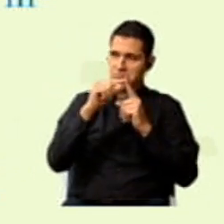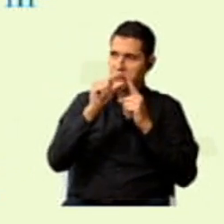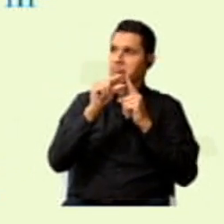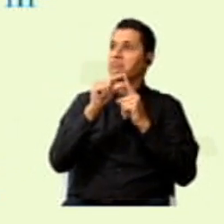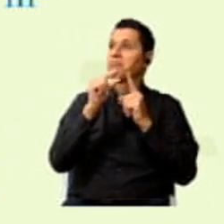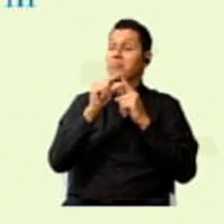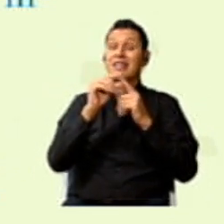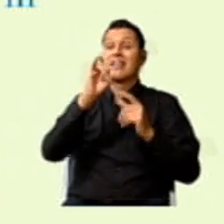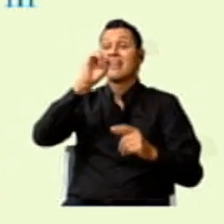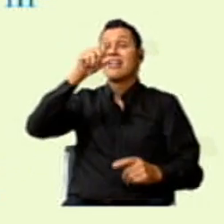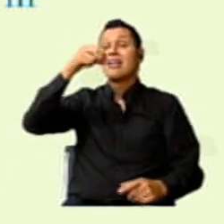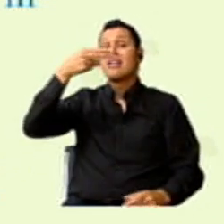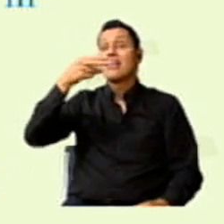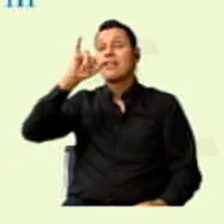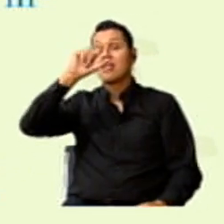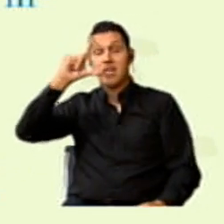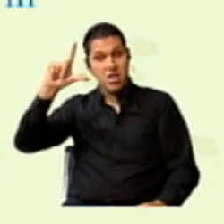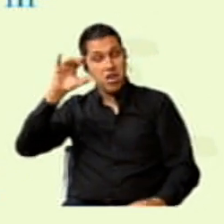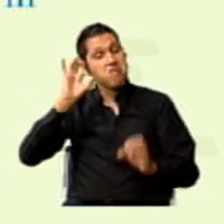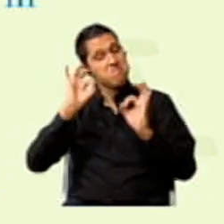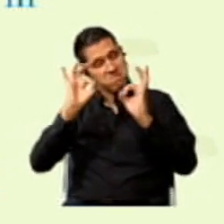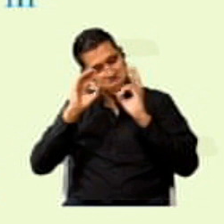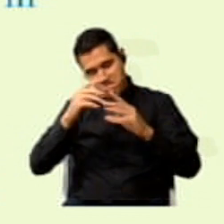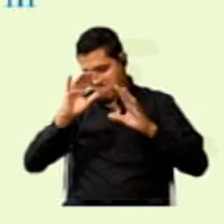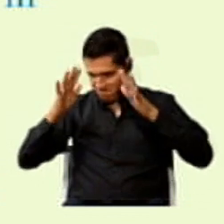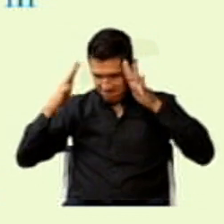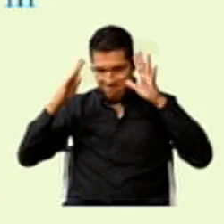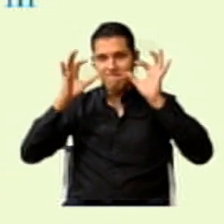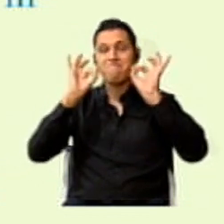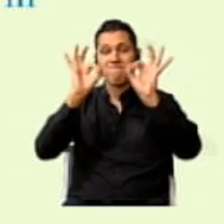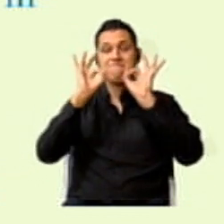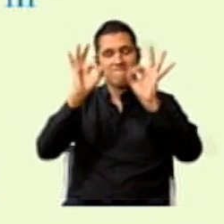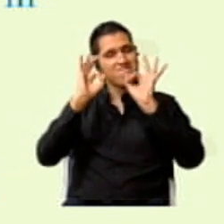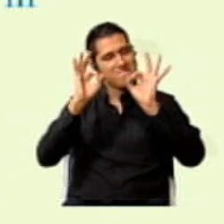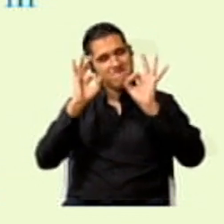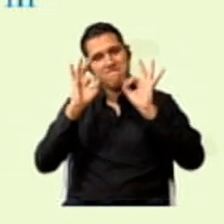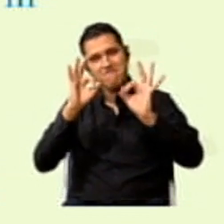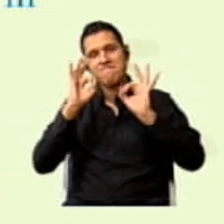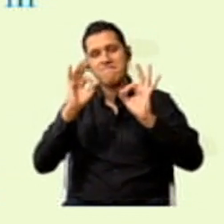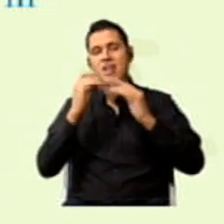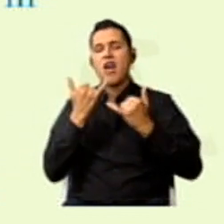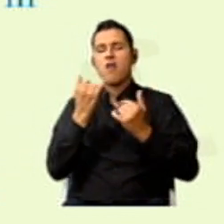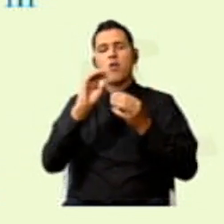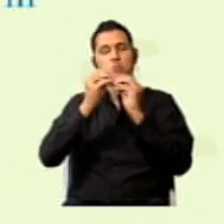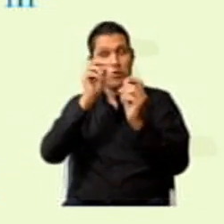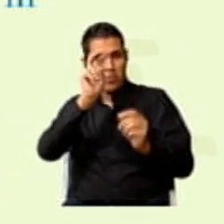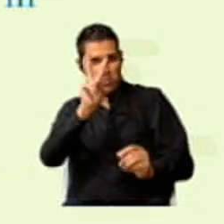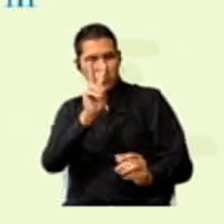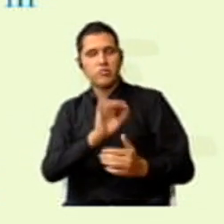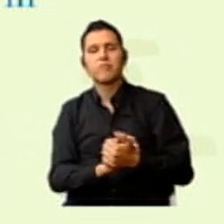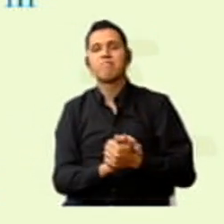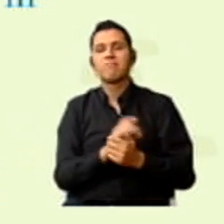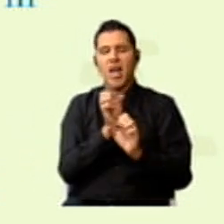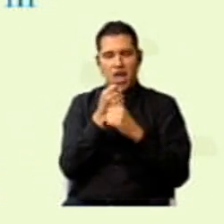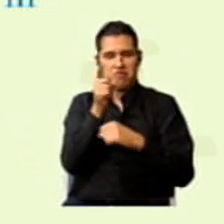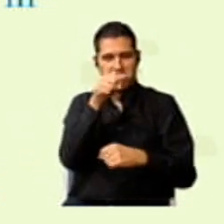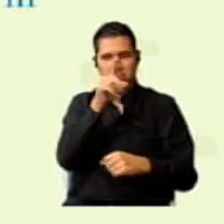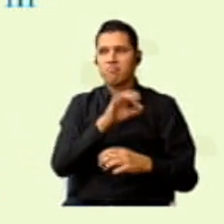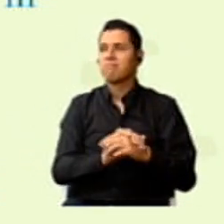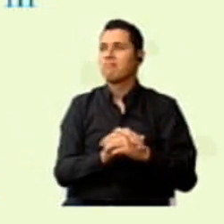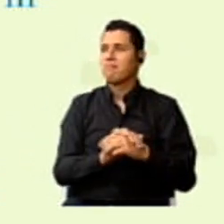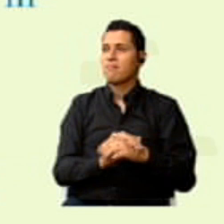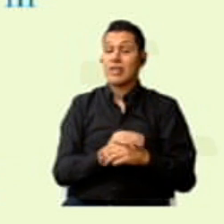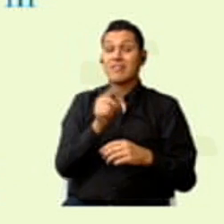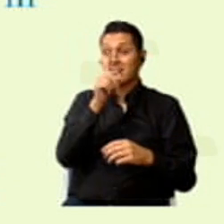Jill, and heel. Excellent. Very good. Let's see number two. Waldo, what word